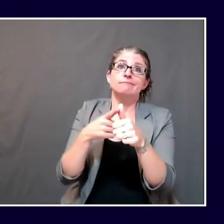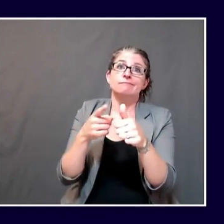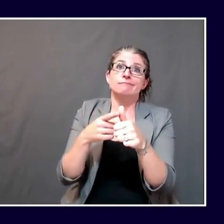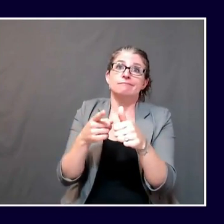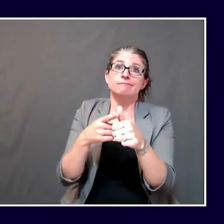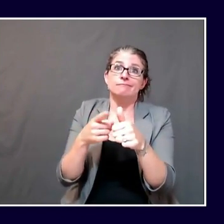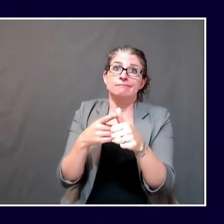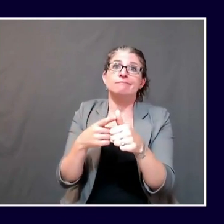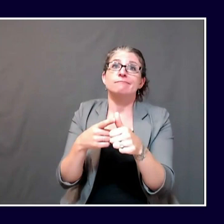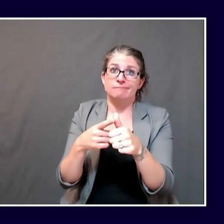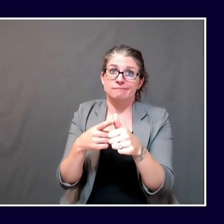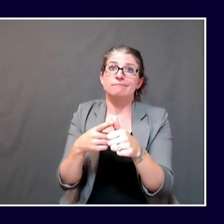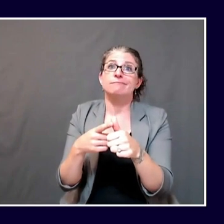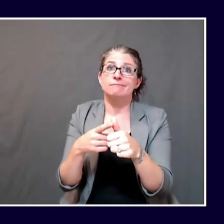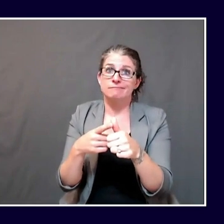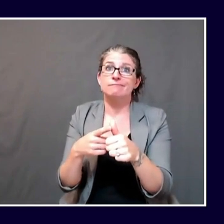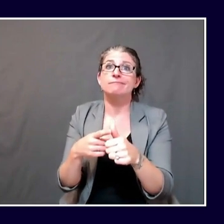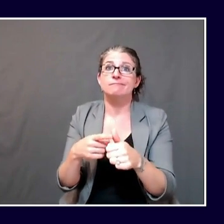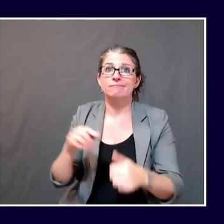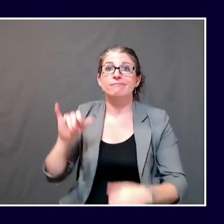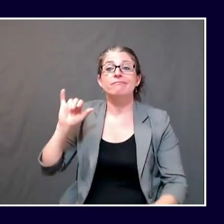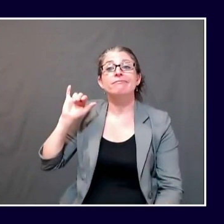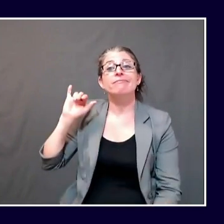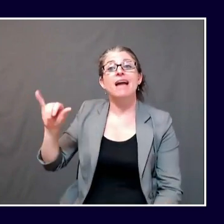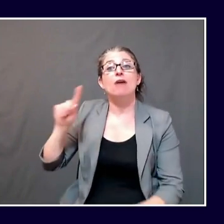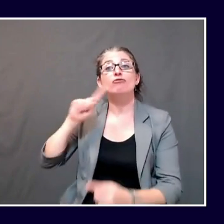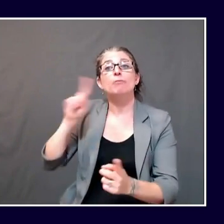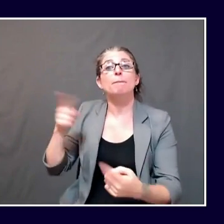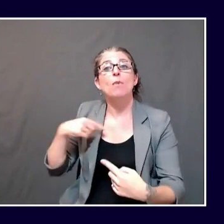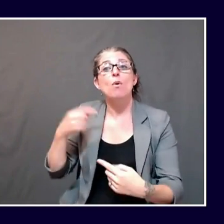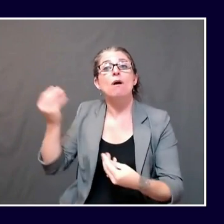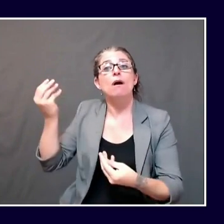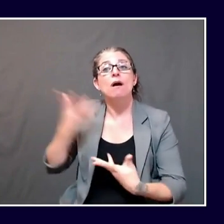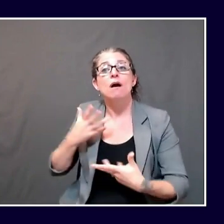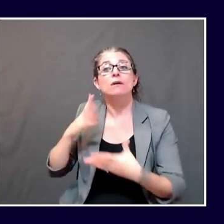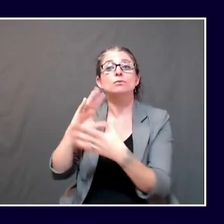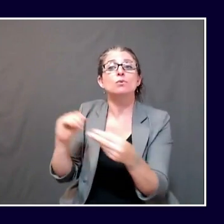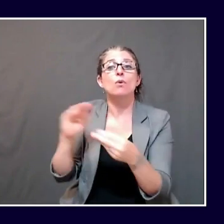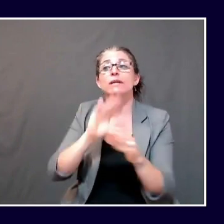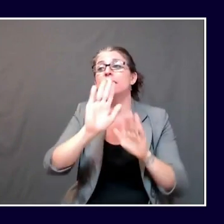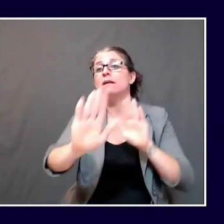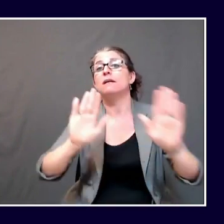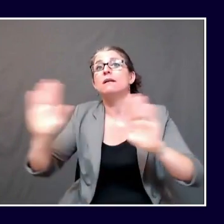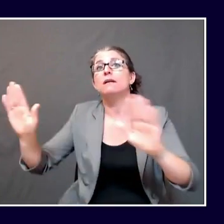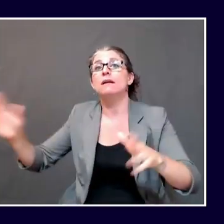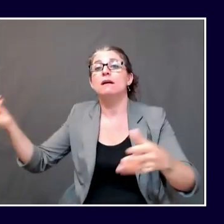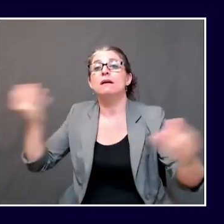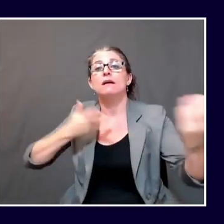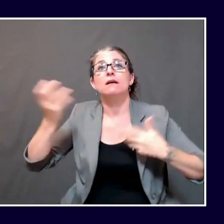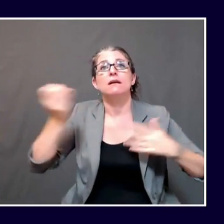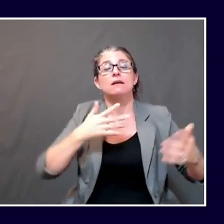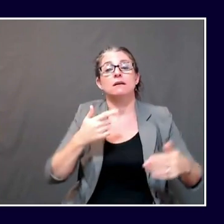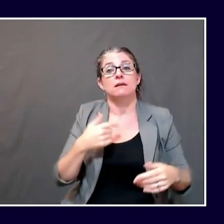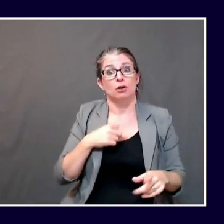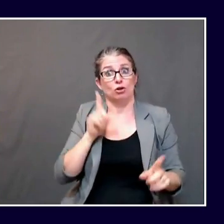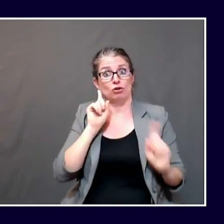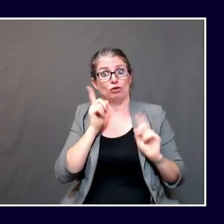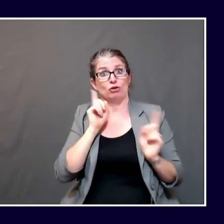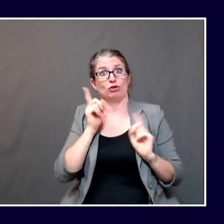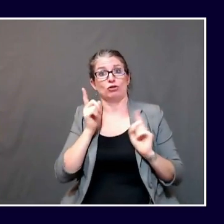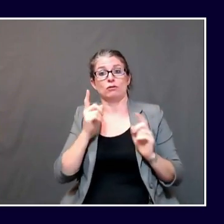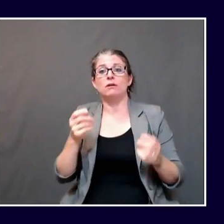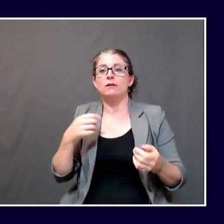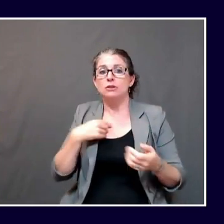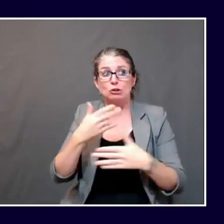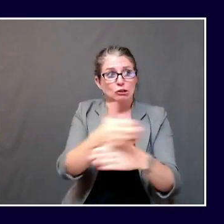speaking with others. Once the events associated with the wedding became more widely known in and around Millinocket, folks